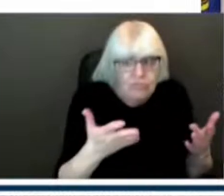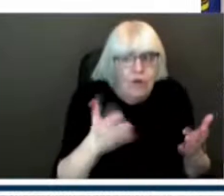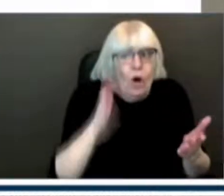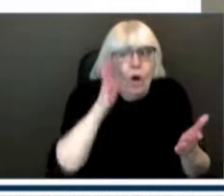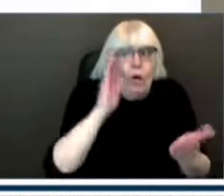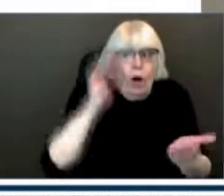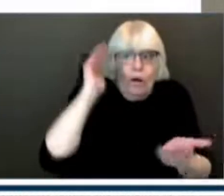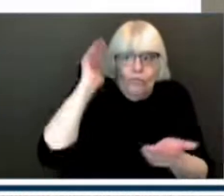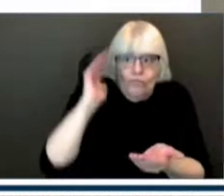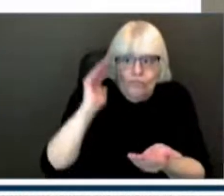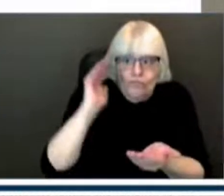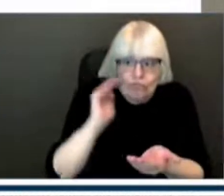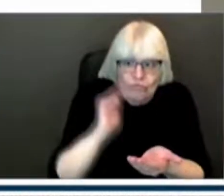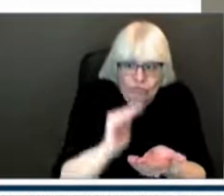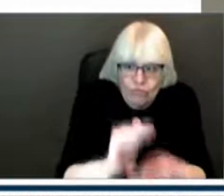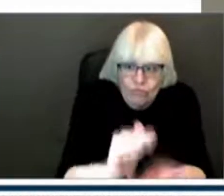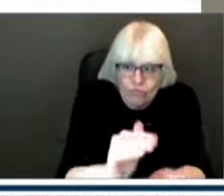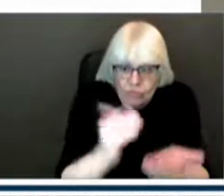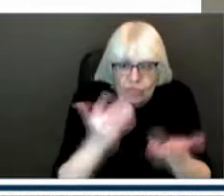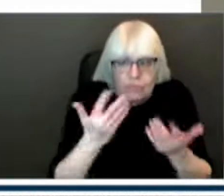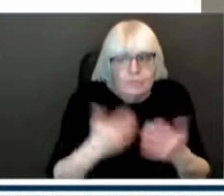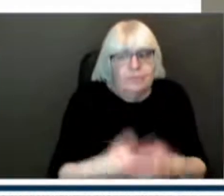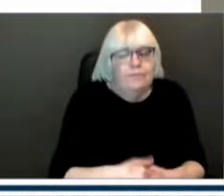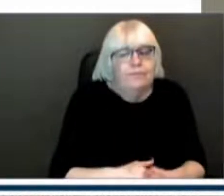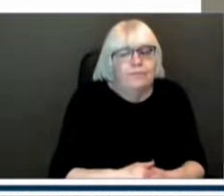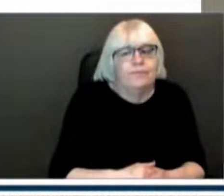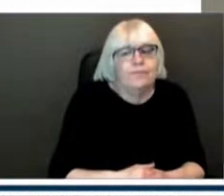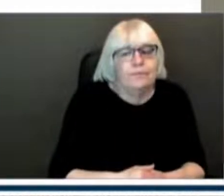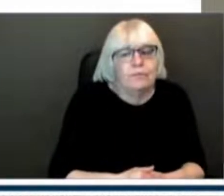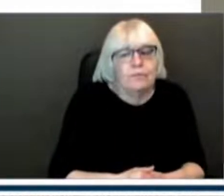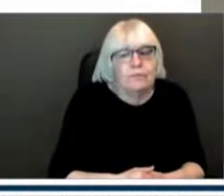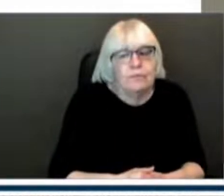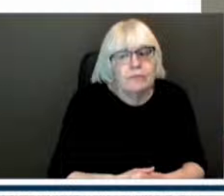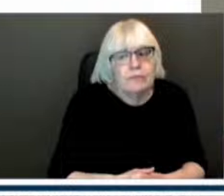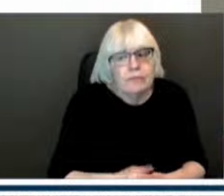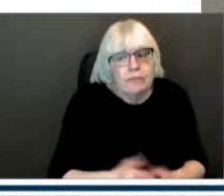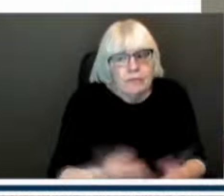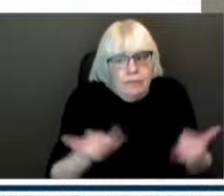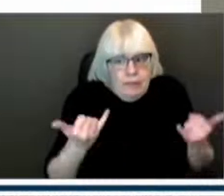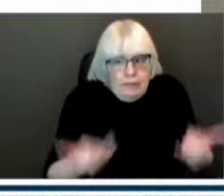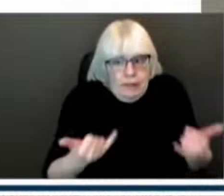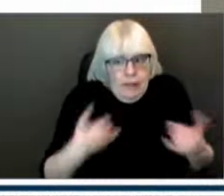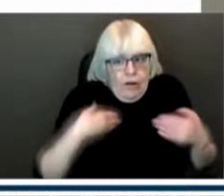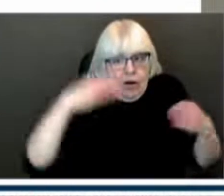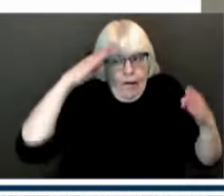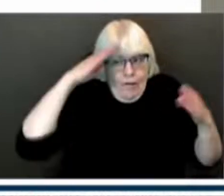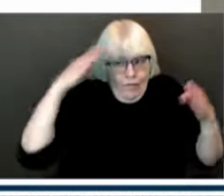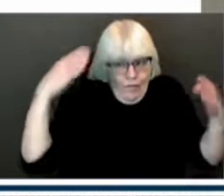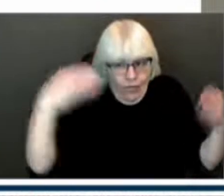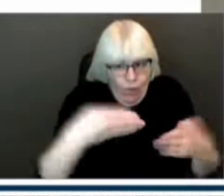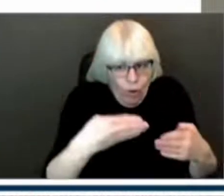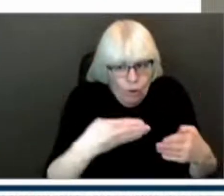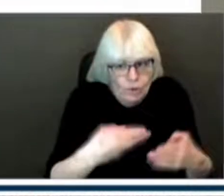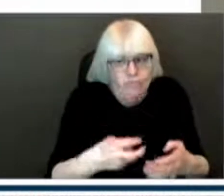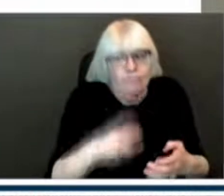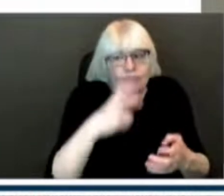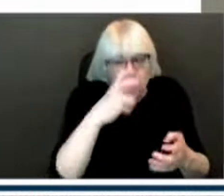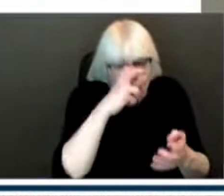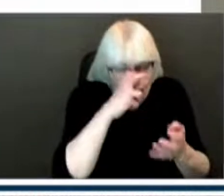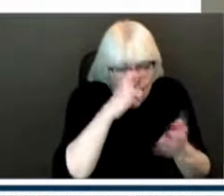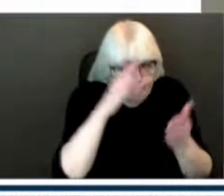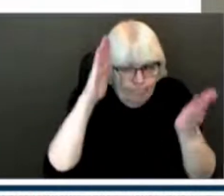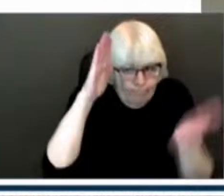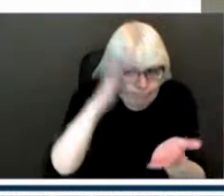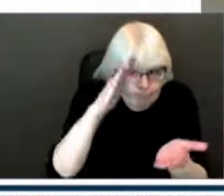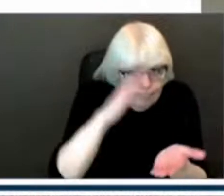actively looking at, today is about restrictions. We're actively looking at the other components of our response, whether it's testing, our case and